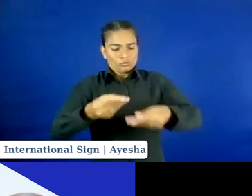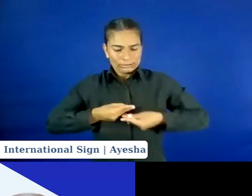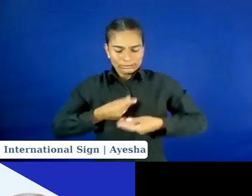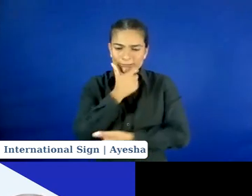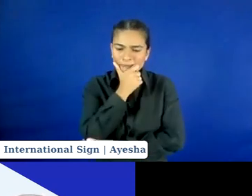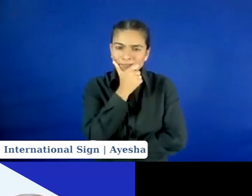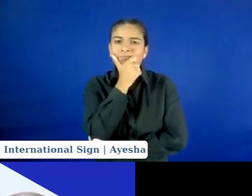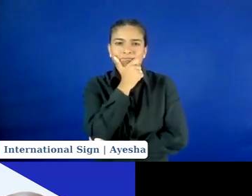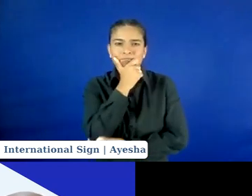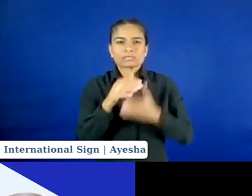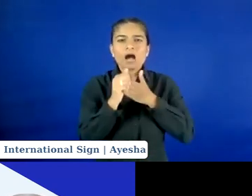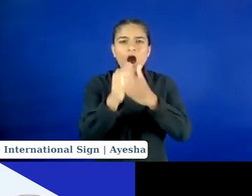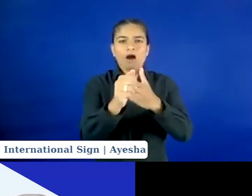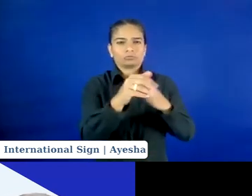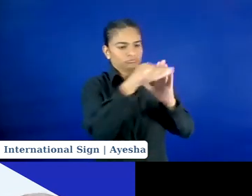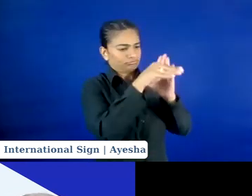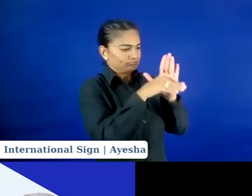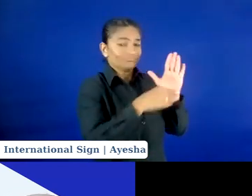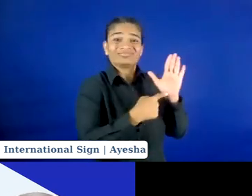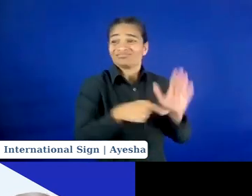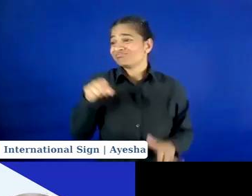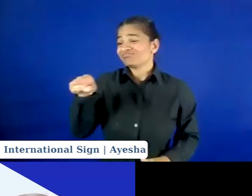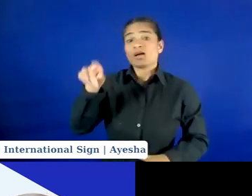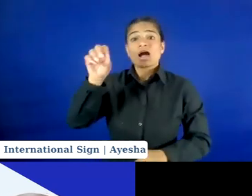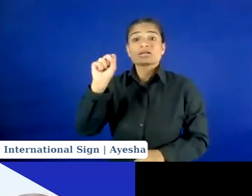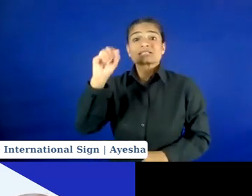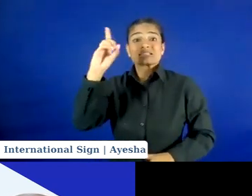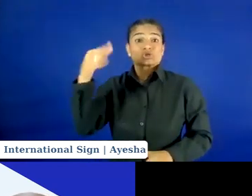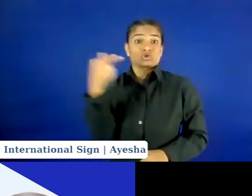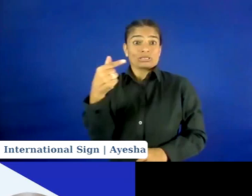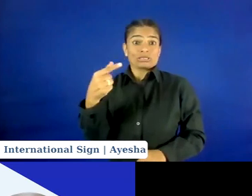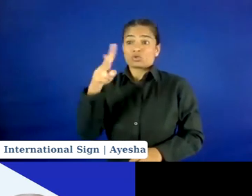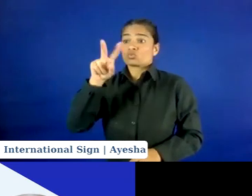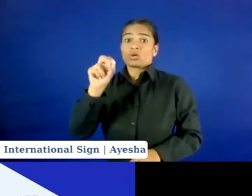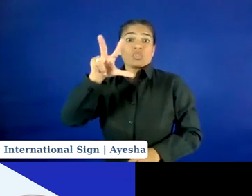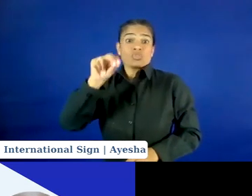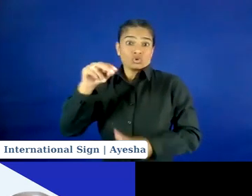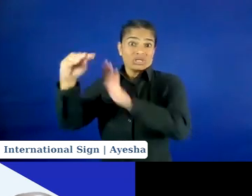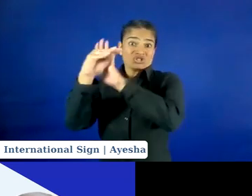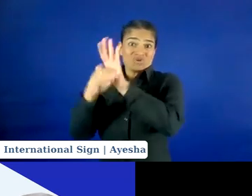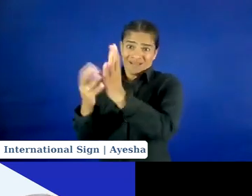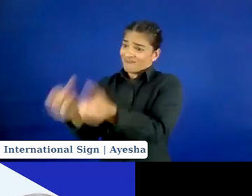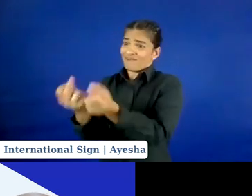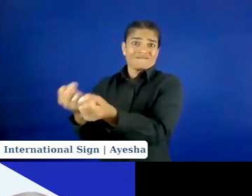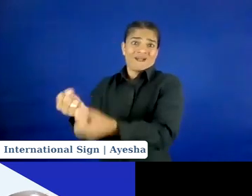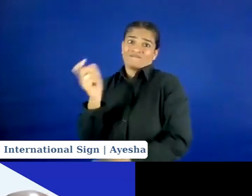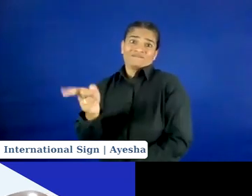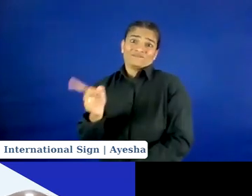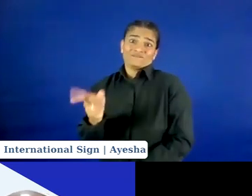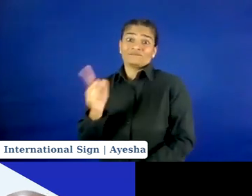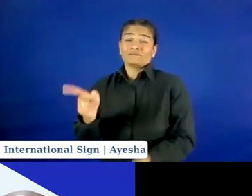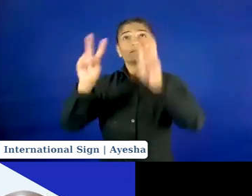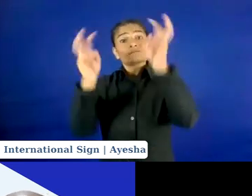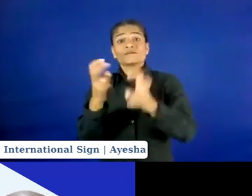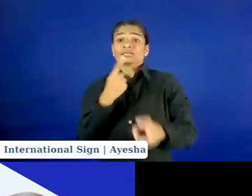SDG 2030 agenda are still there. The principle of leaving no one behind is making sure that